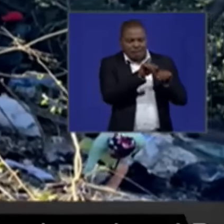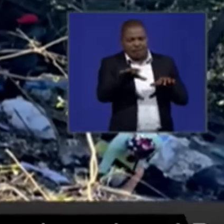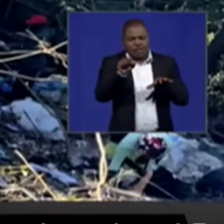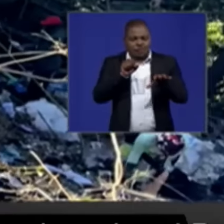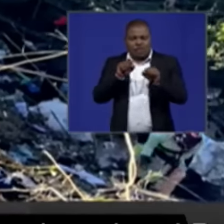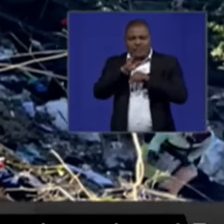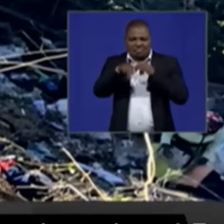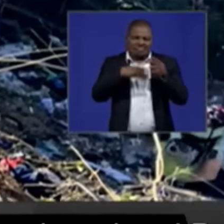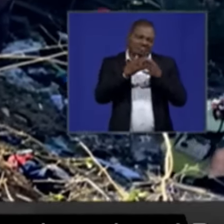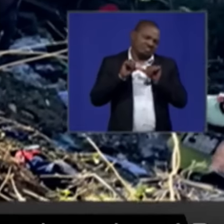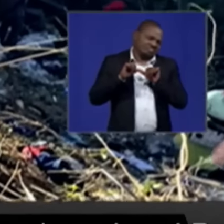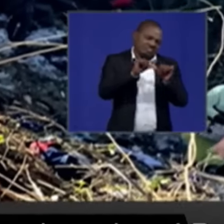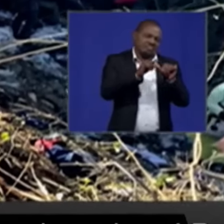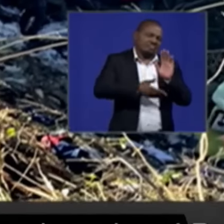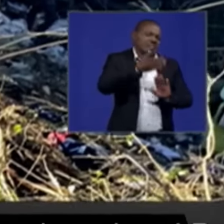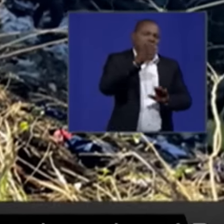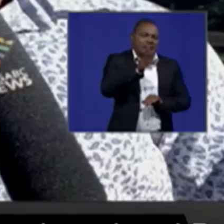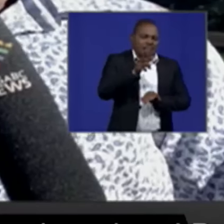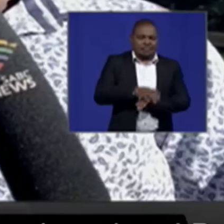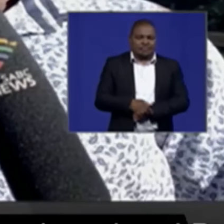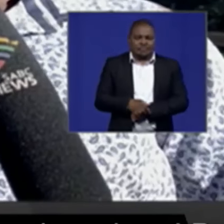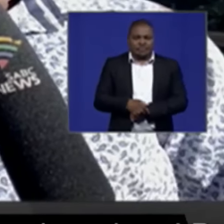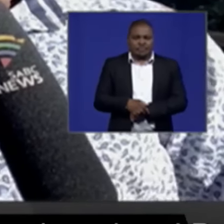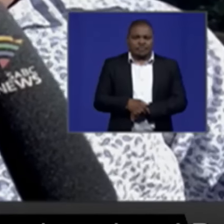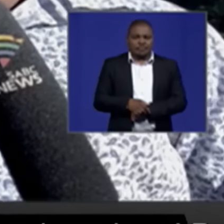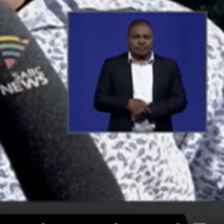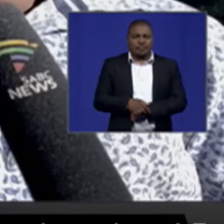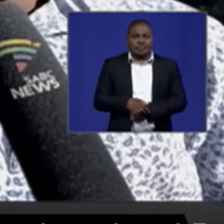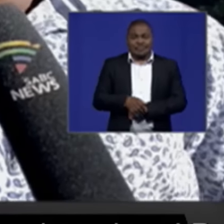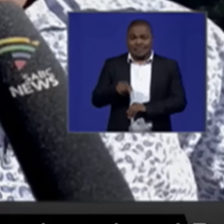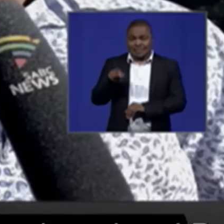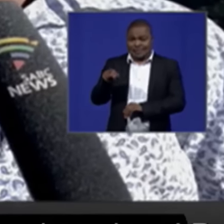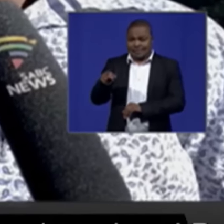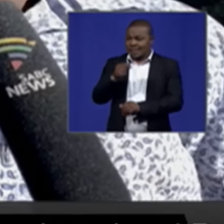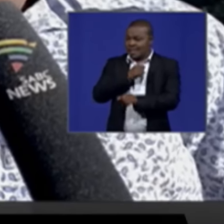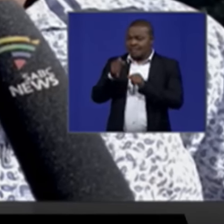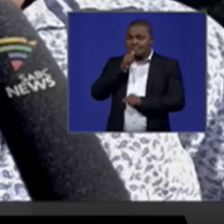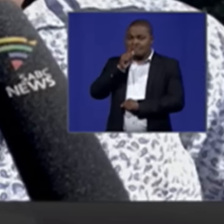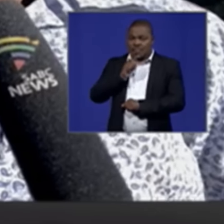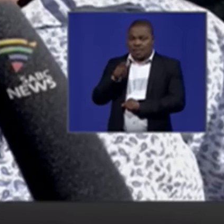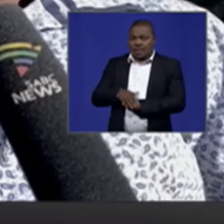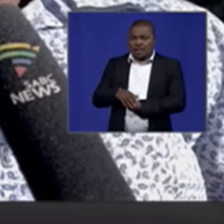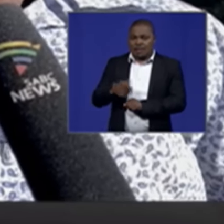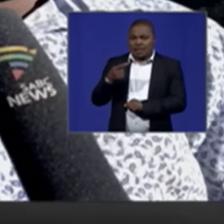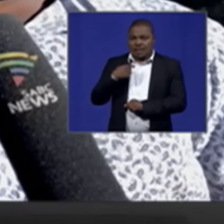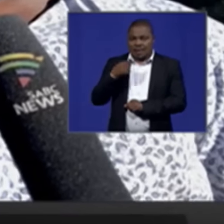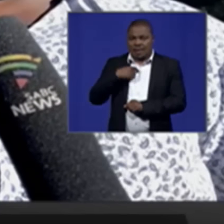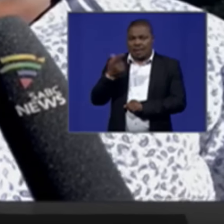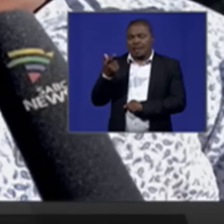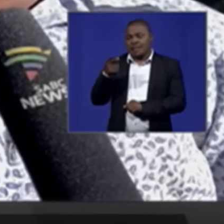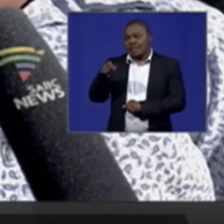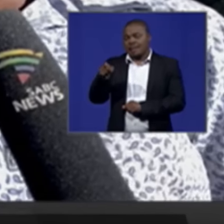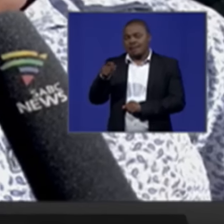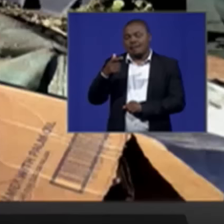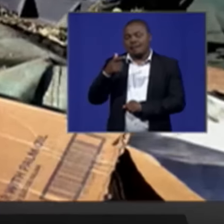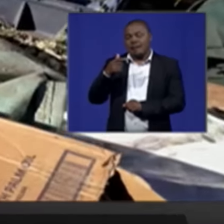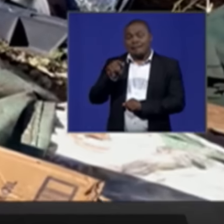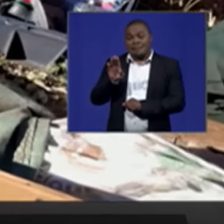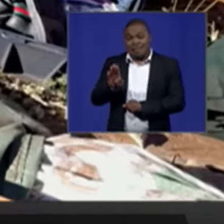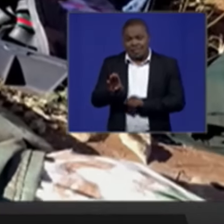tšwele pele ka leeto la bona. When he was leaving, they didn't tell us. They was fixing the brakes. But